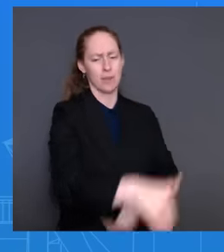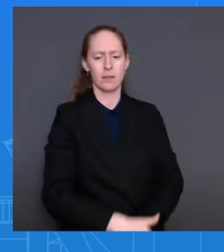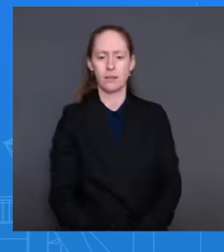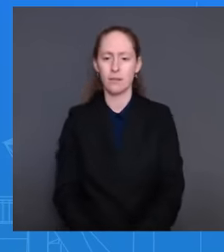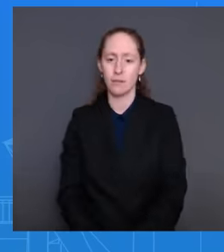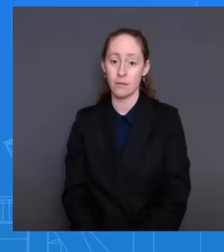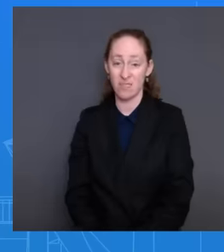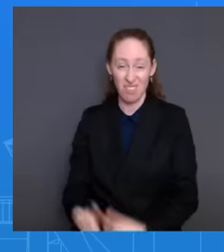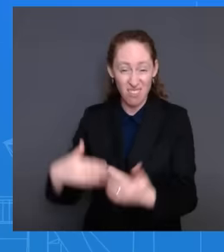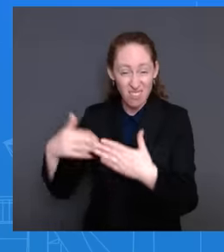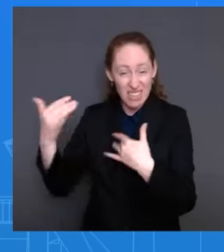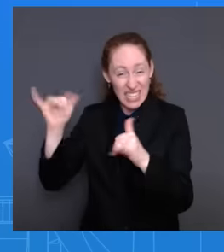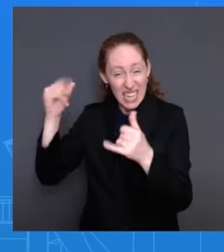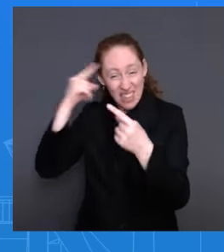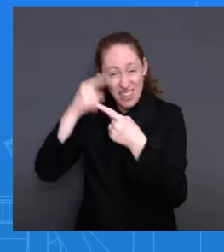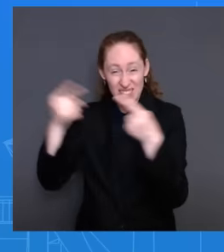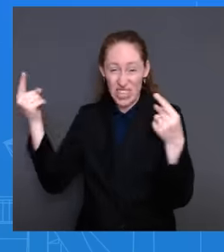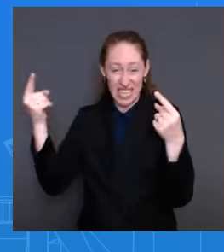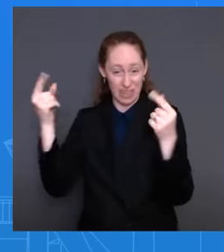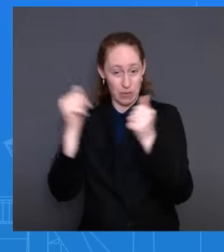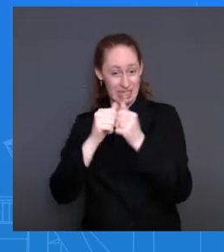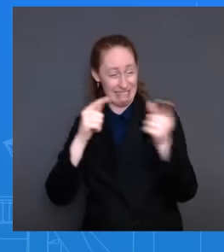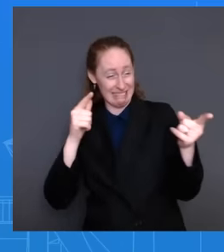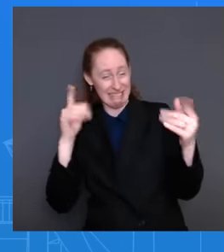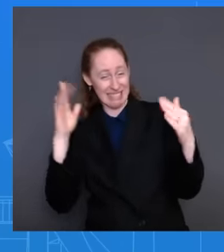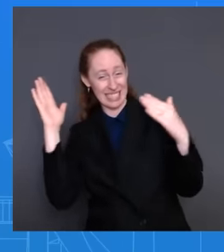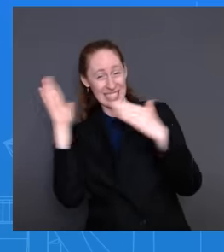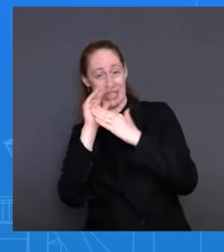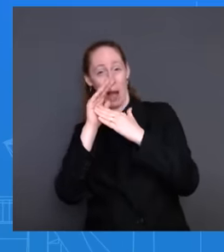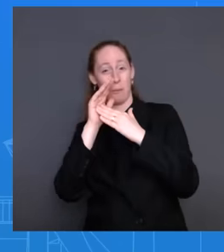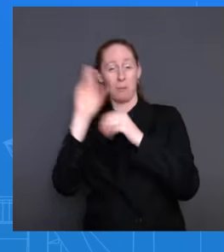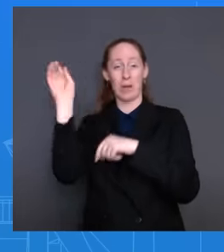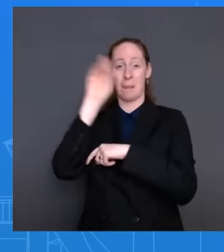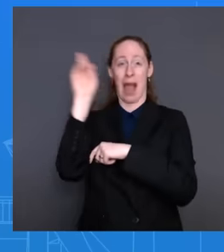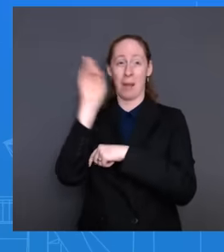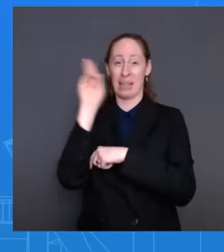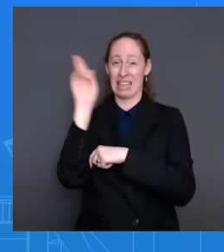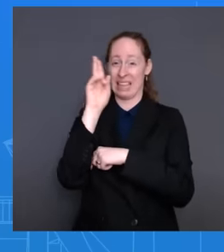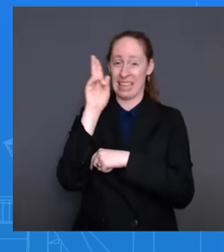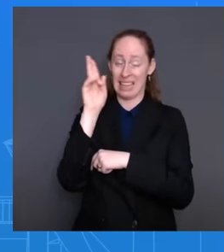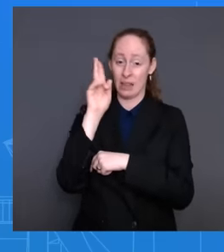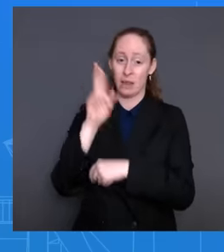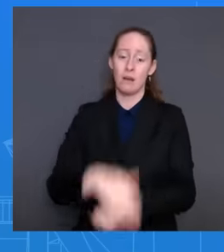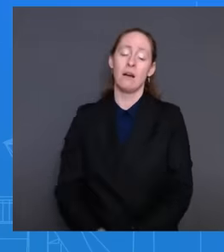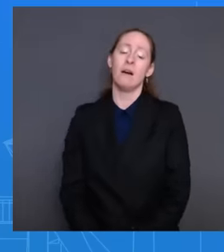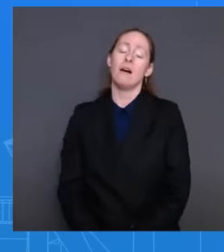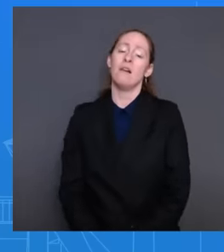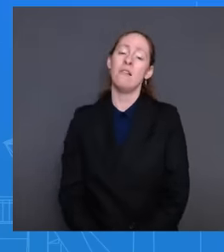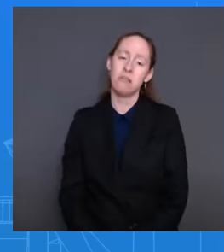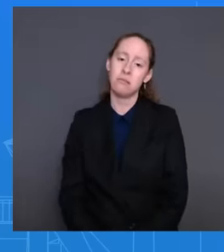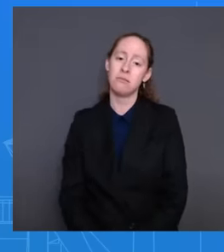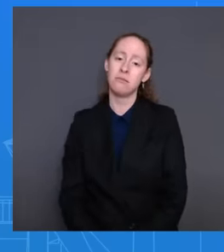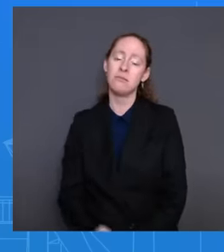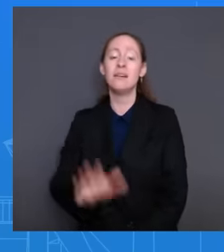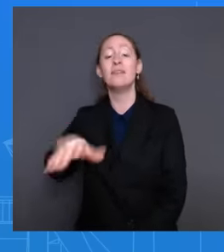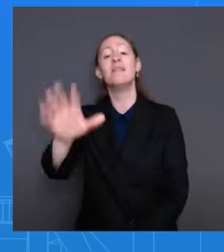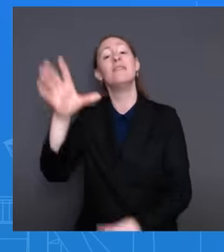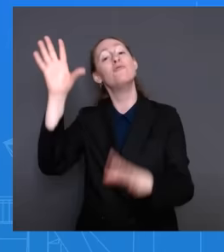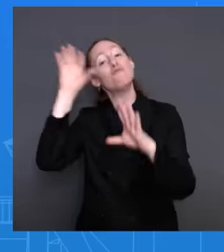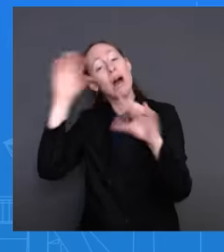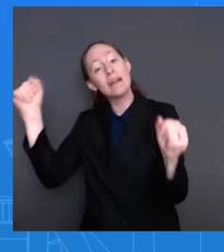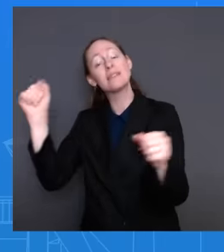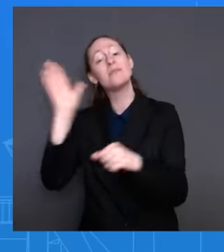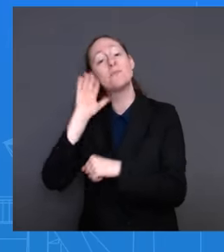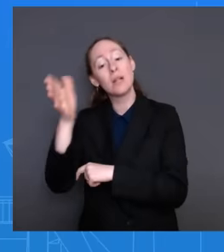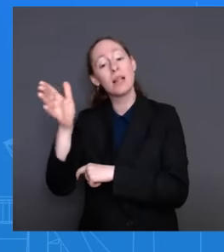here. I mean. Look, I think that what the president is going to continue to do is call for Congress